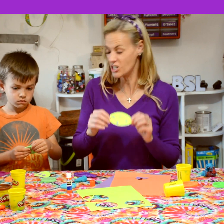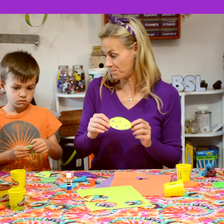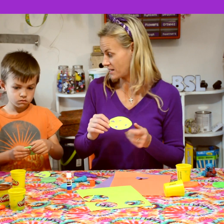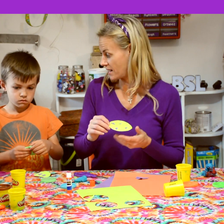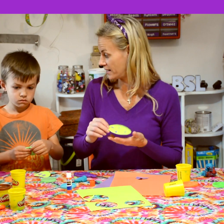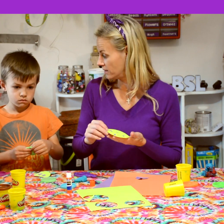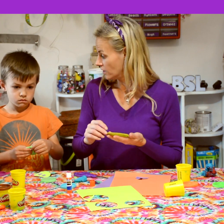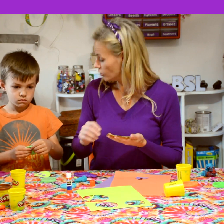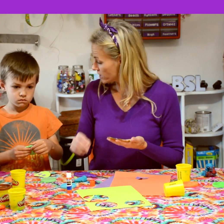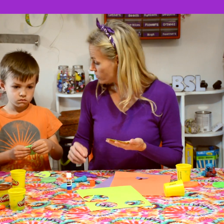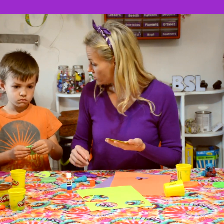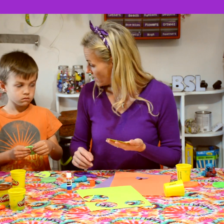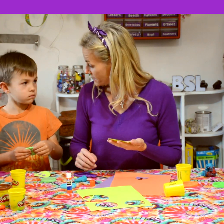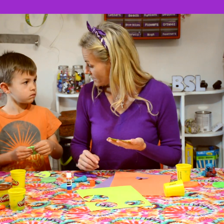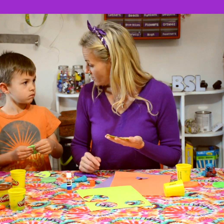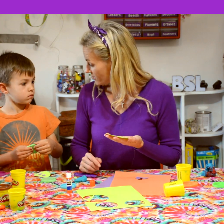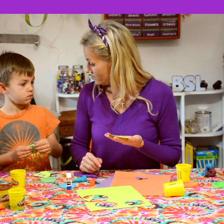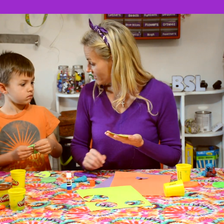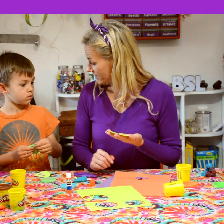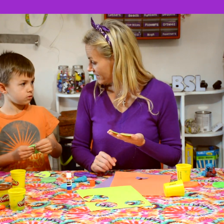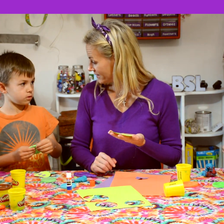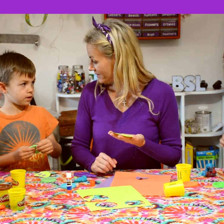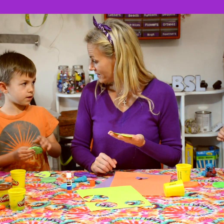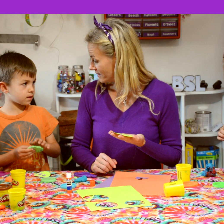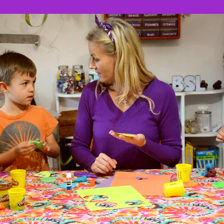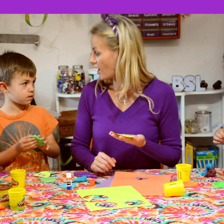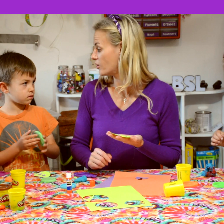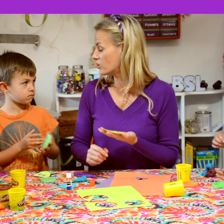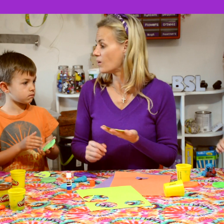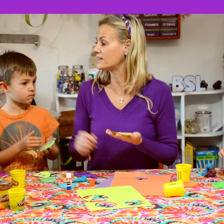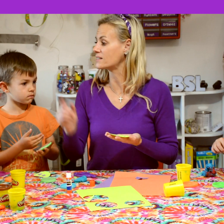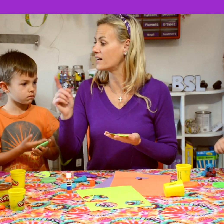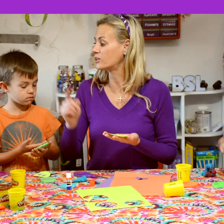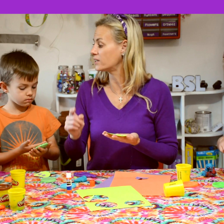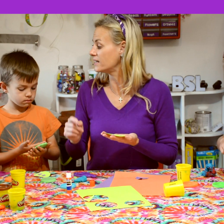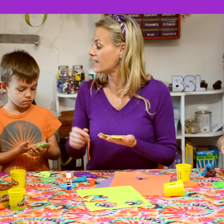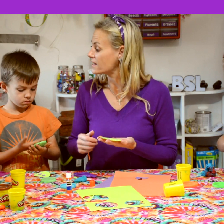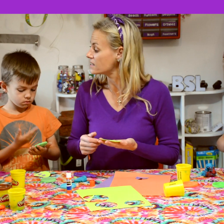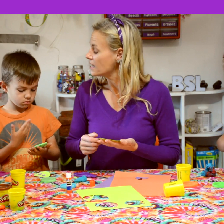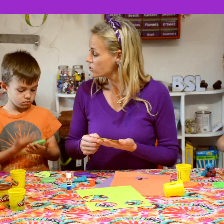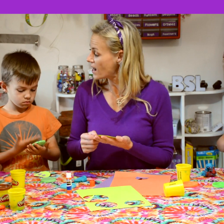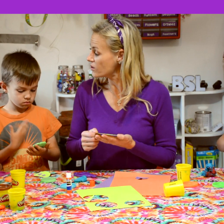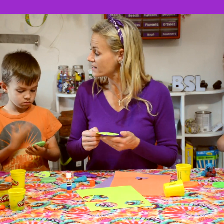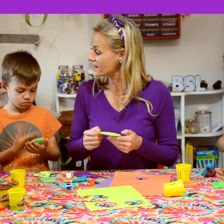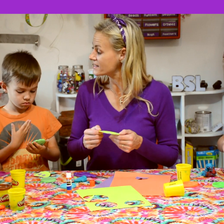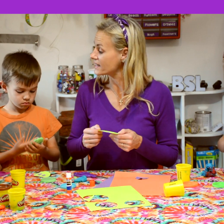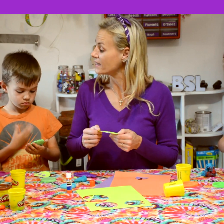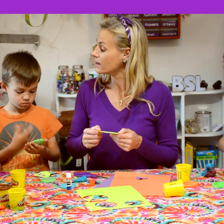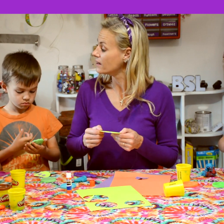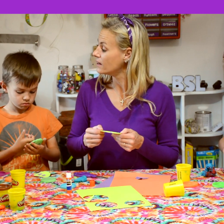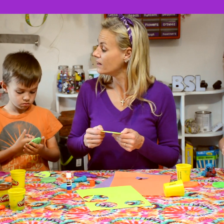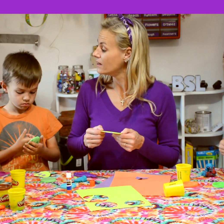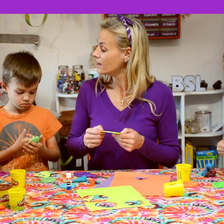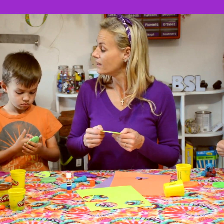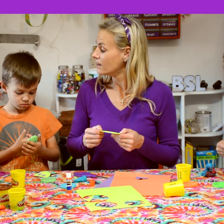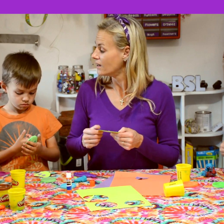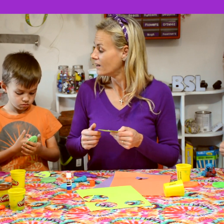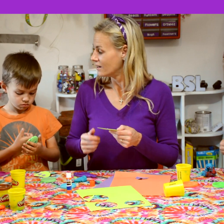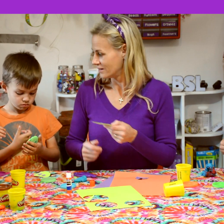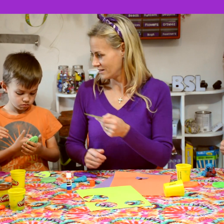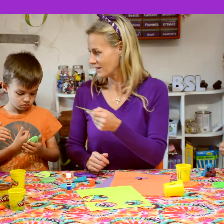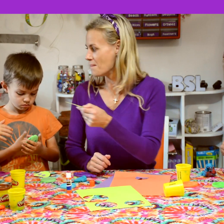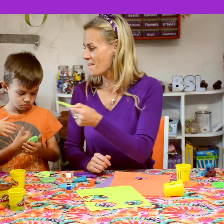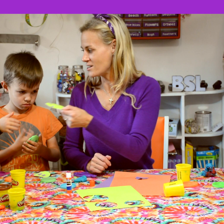magical chips on it. Cookie, would you like to ask me for this cookie? No, thanks. Oh, you don't want this kind of cookie? Yes. So how do you ask nicely? Please have